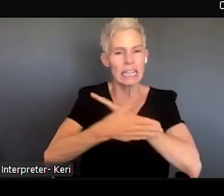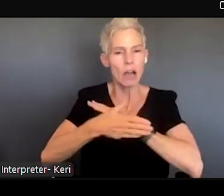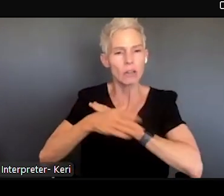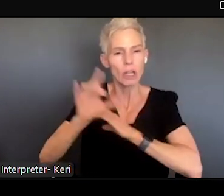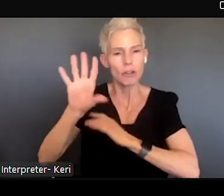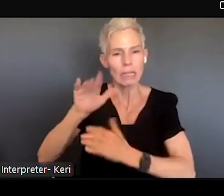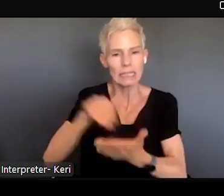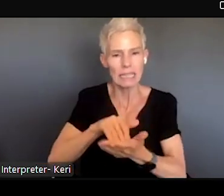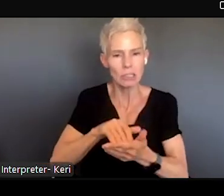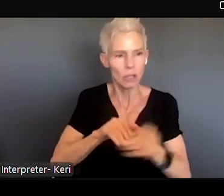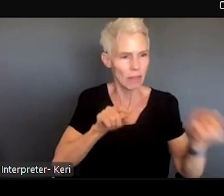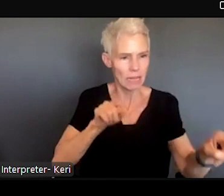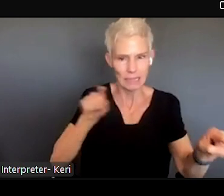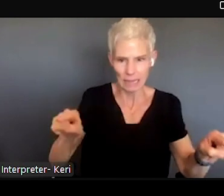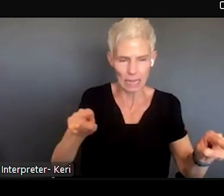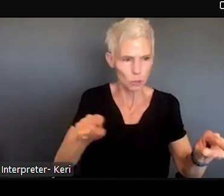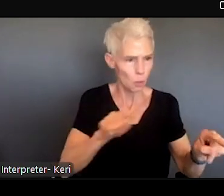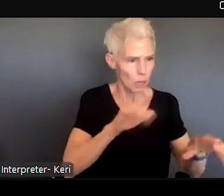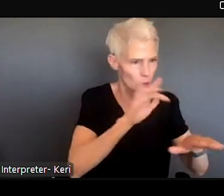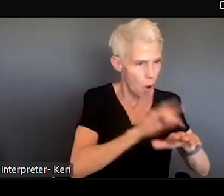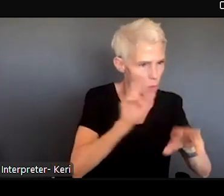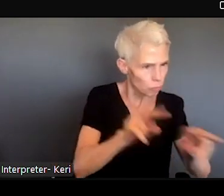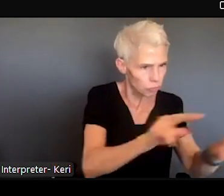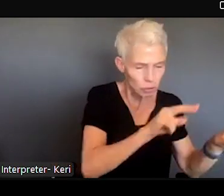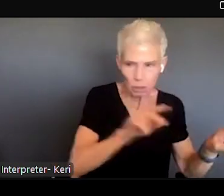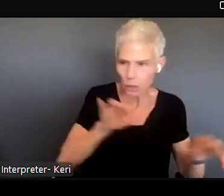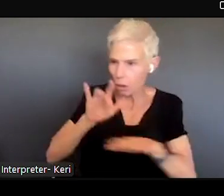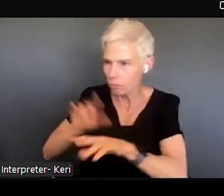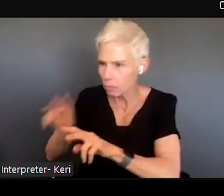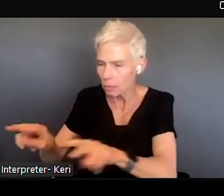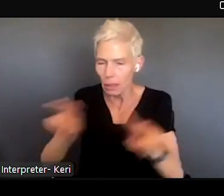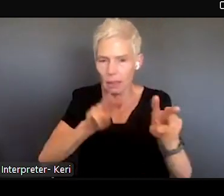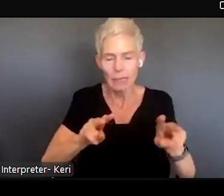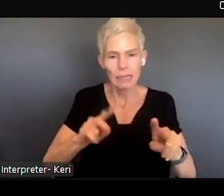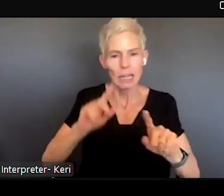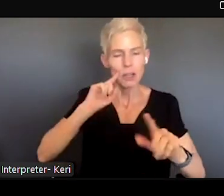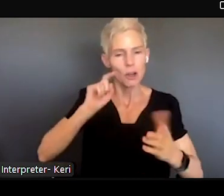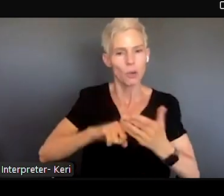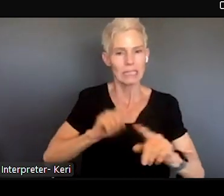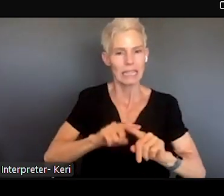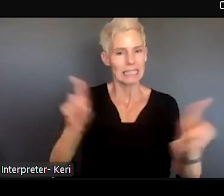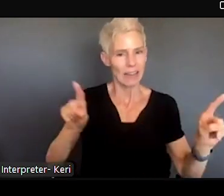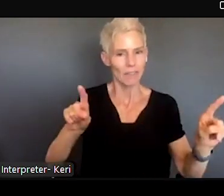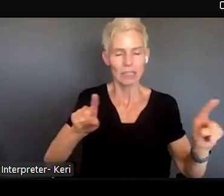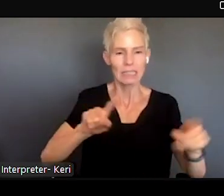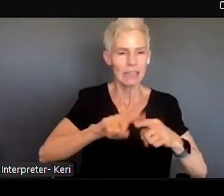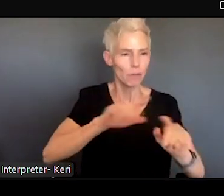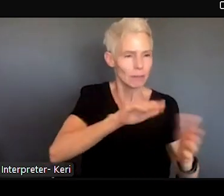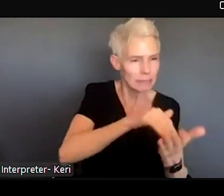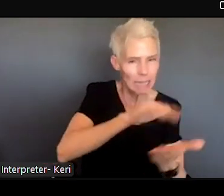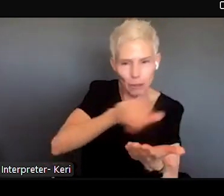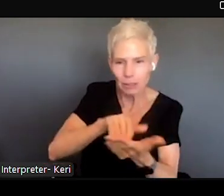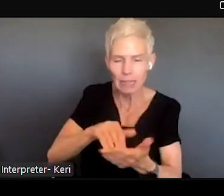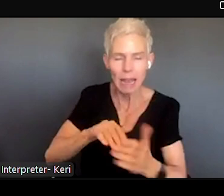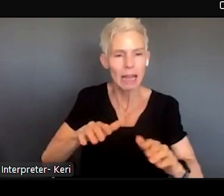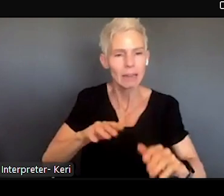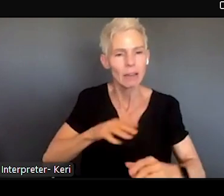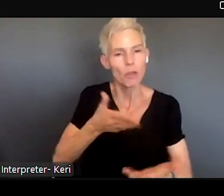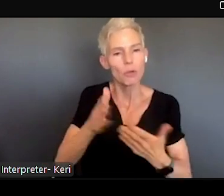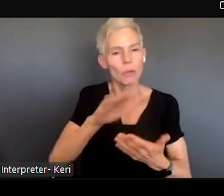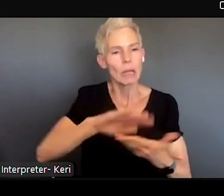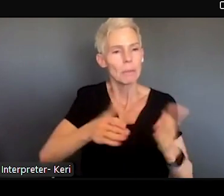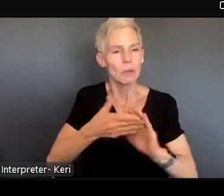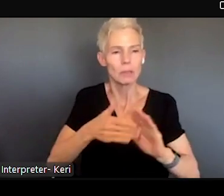see the differences across centers and communities. Wonderful. Next slide.